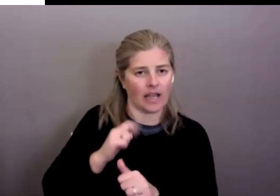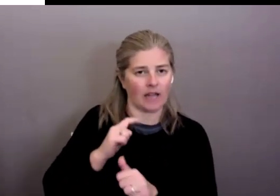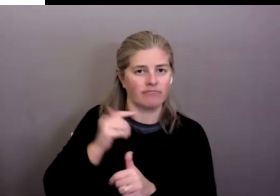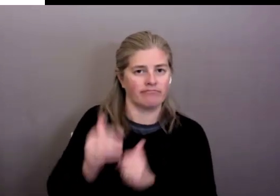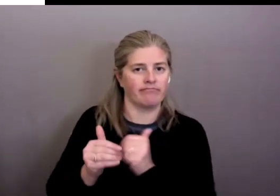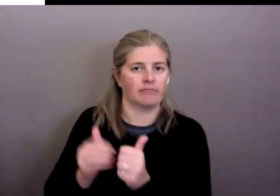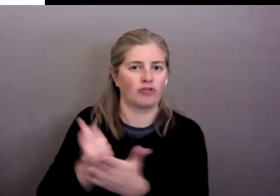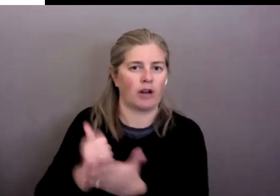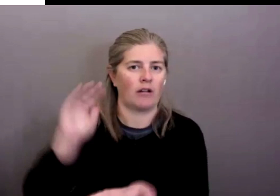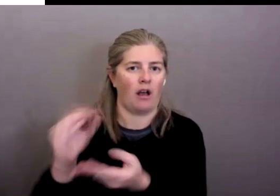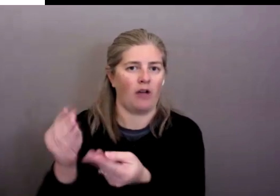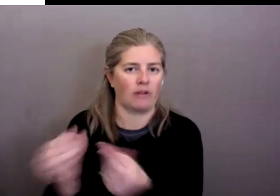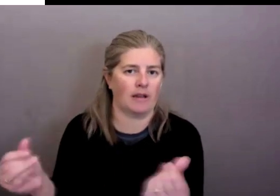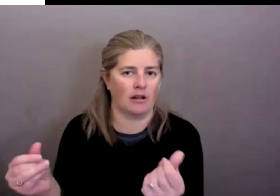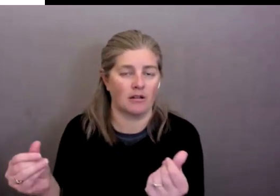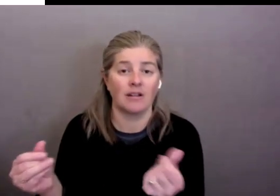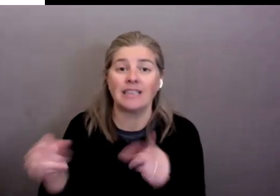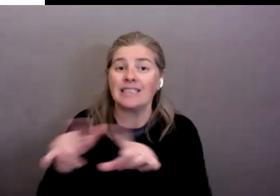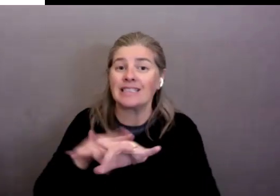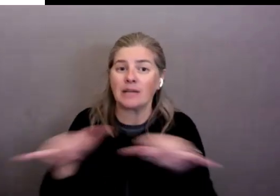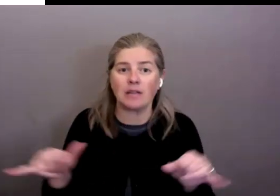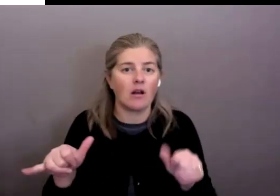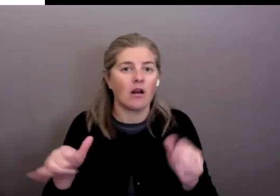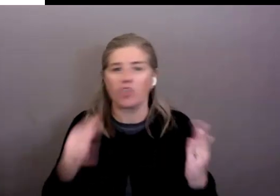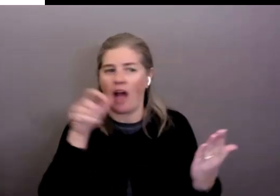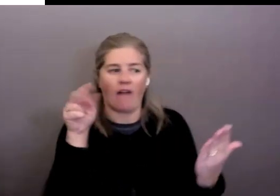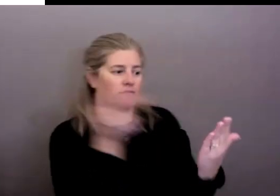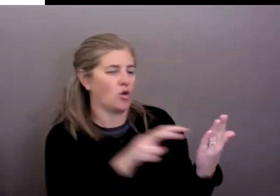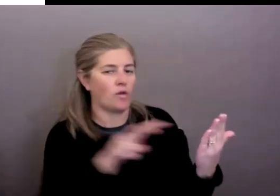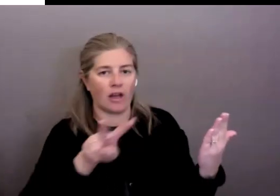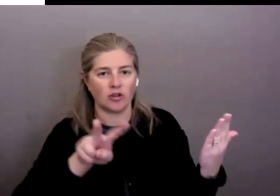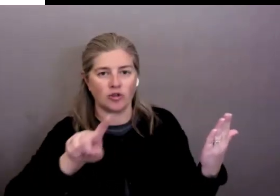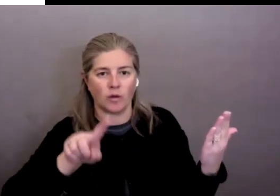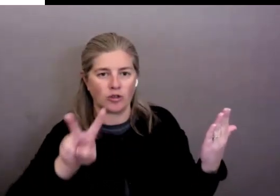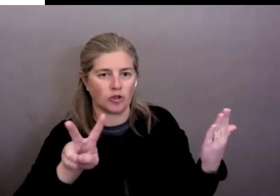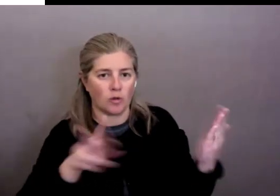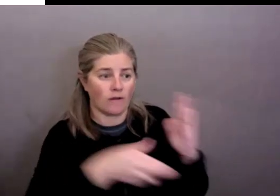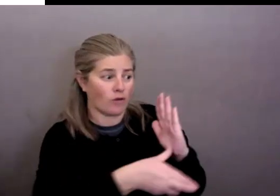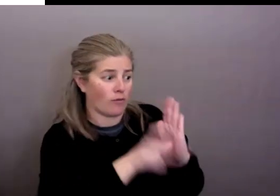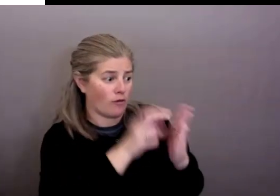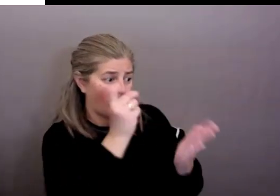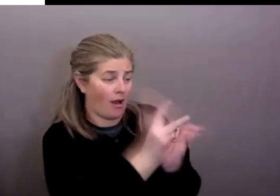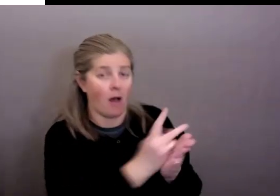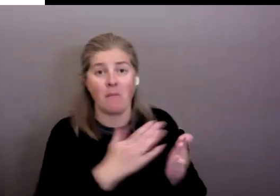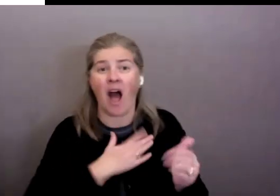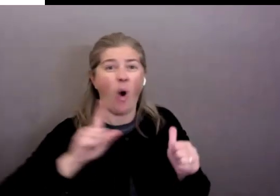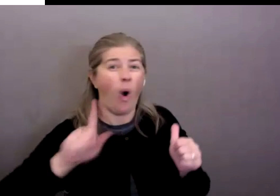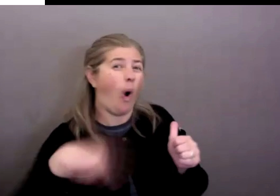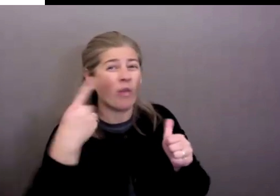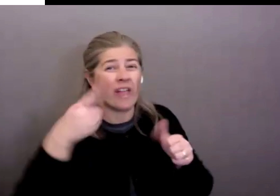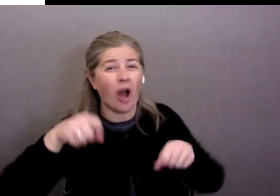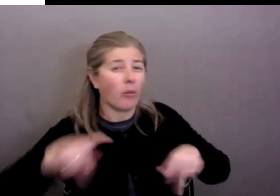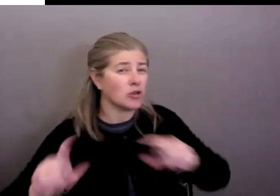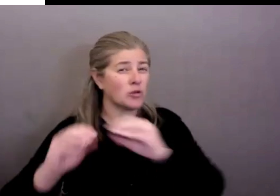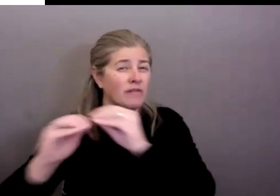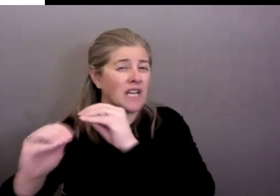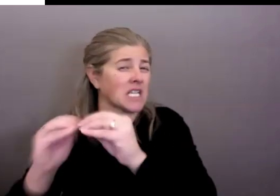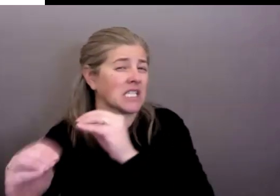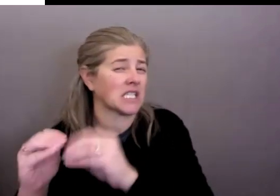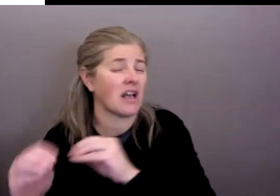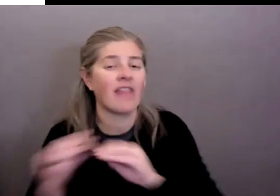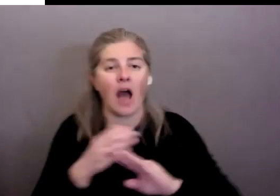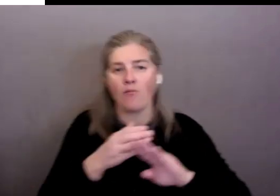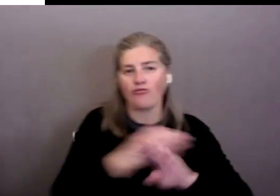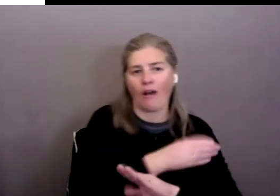Consequently, SUAs should not view the 212 prior approval process as their only opportunity to course correct, and the prior approval process should